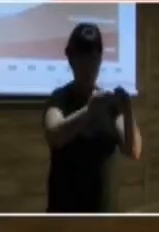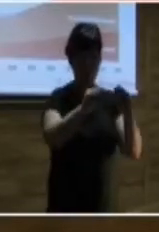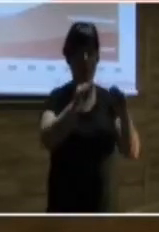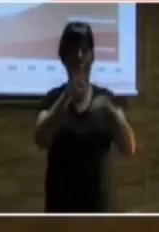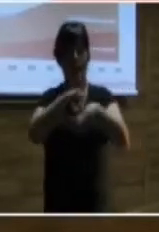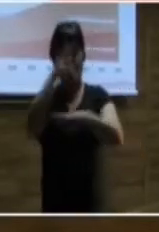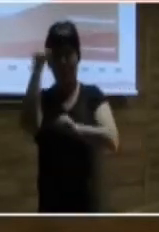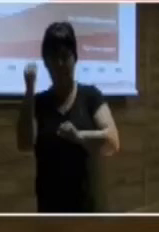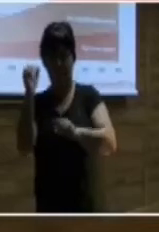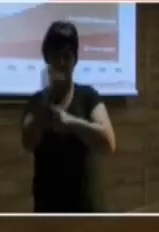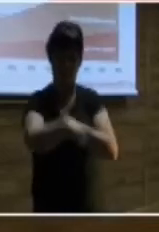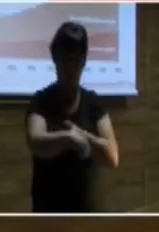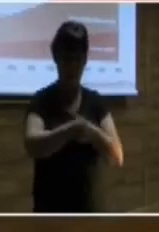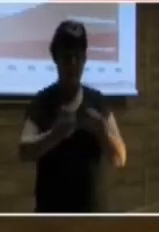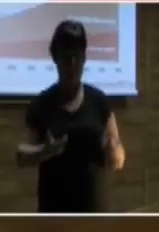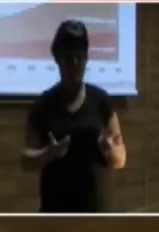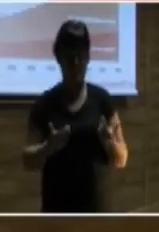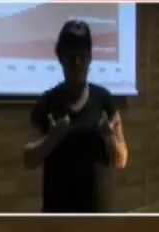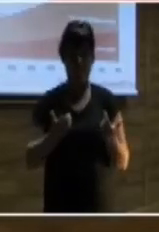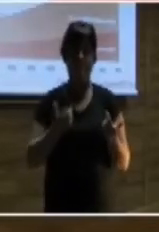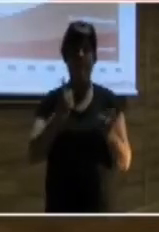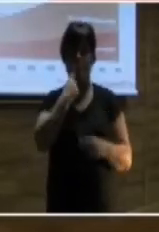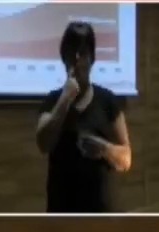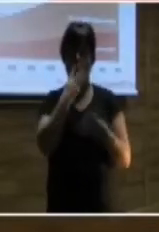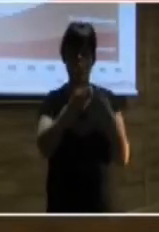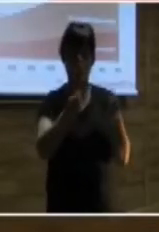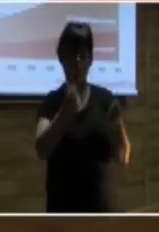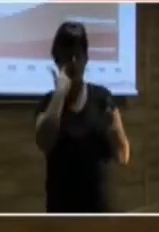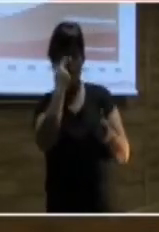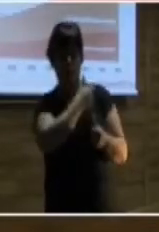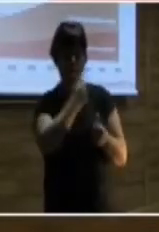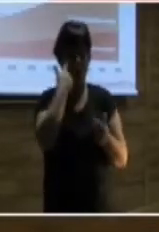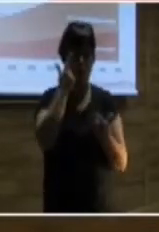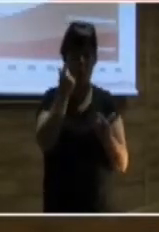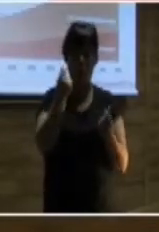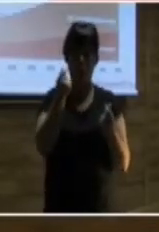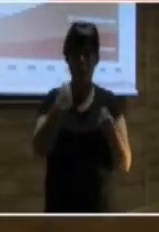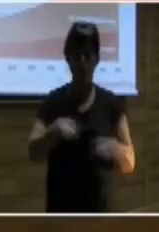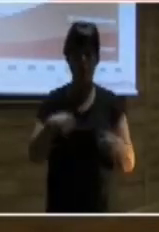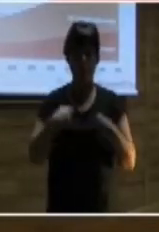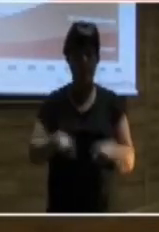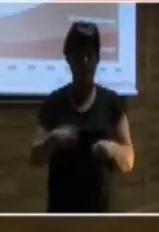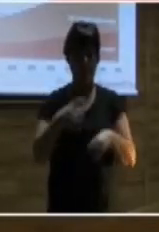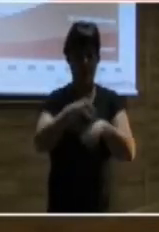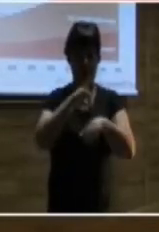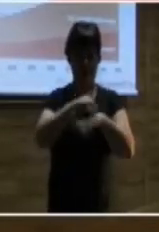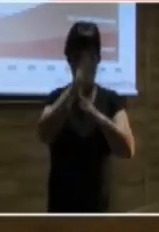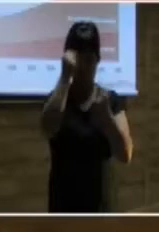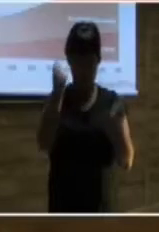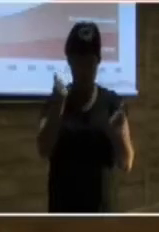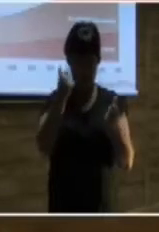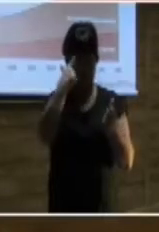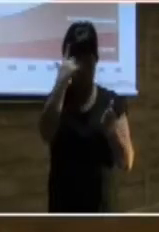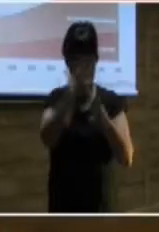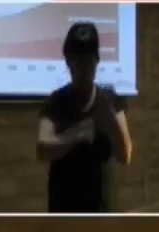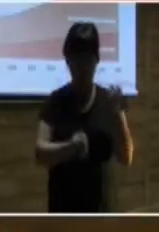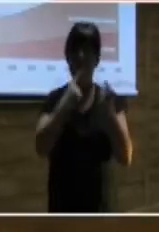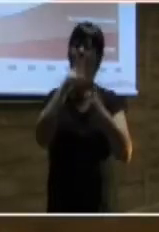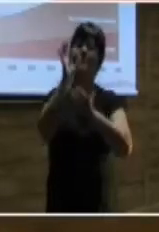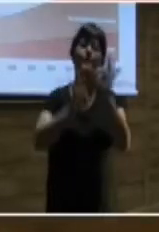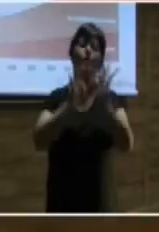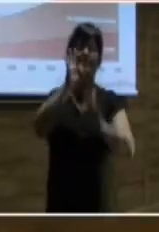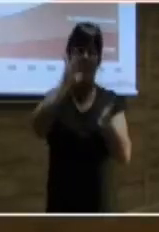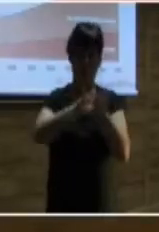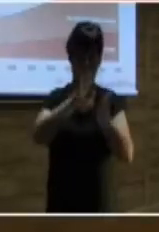the cost of dementia in the low and middle income, or the prevalence, sorry, of dementia in the low and middle income